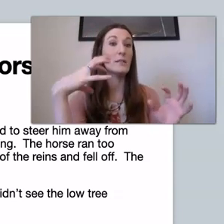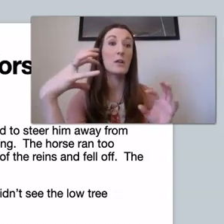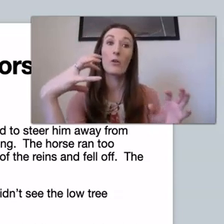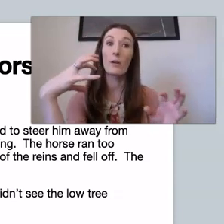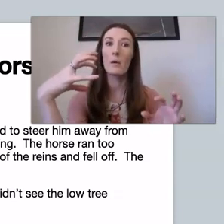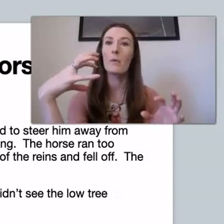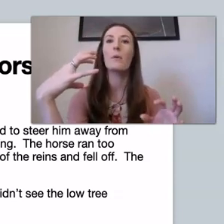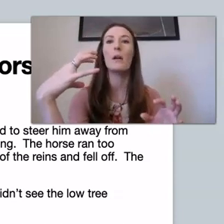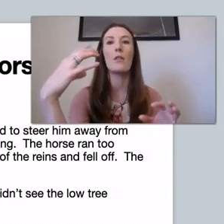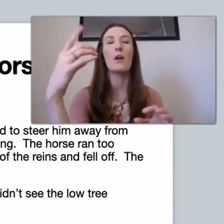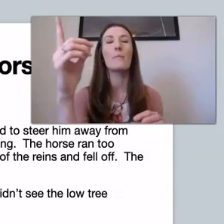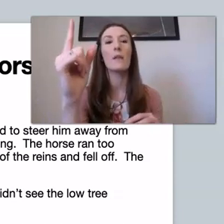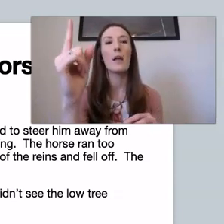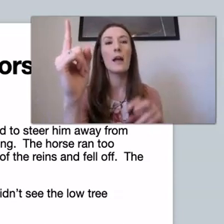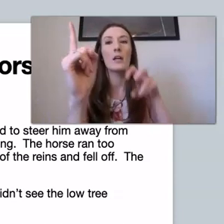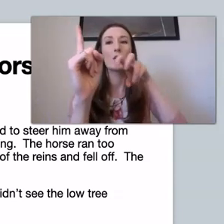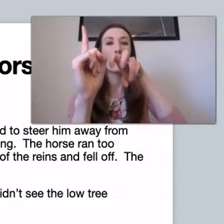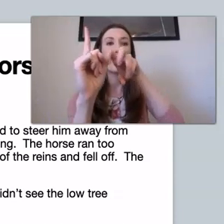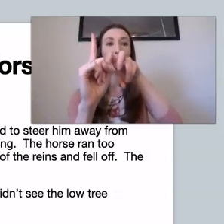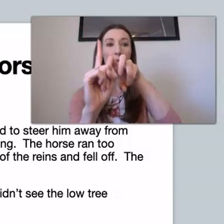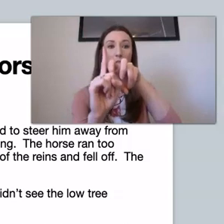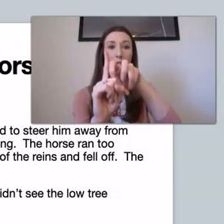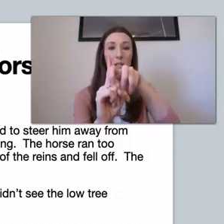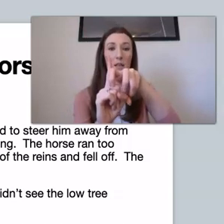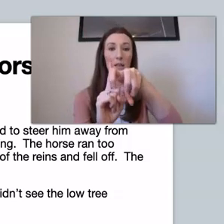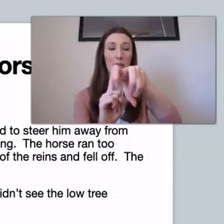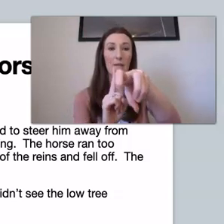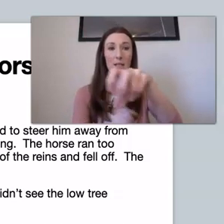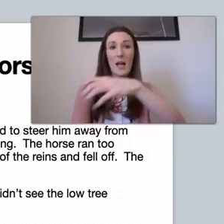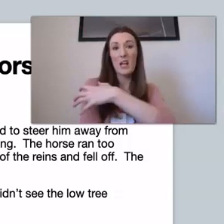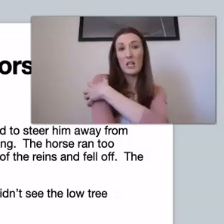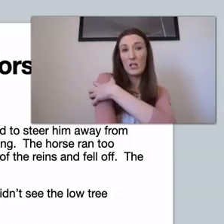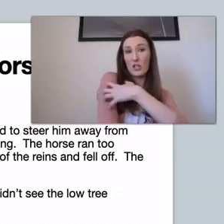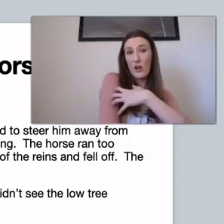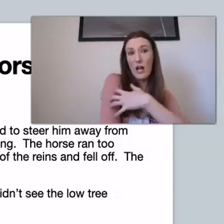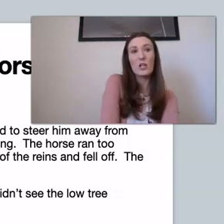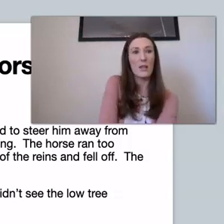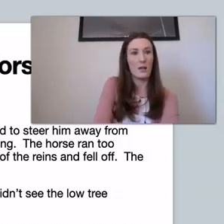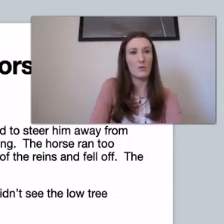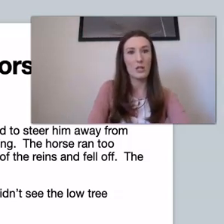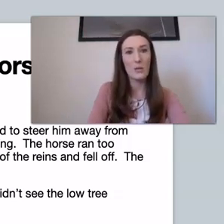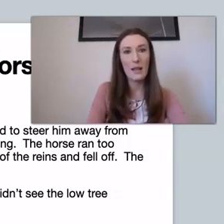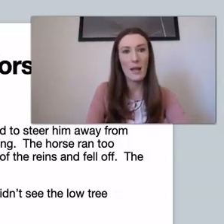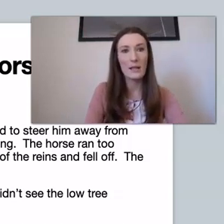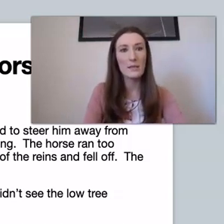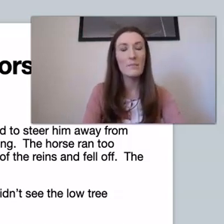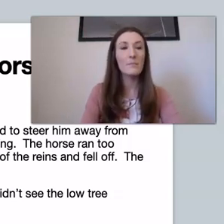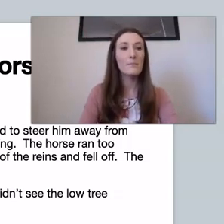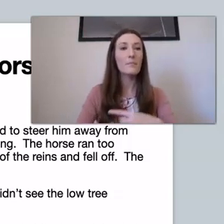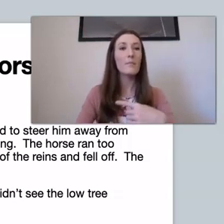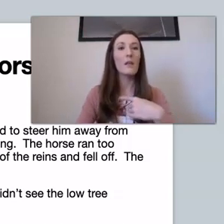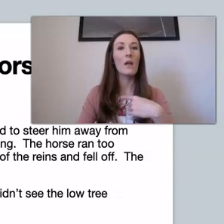sure everything's in agreement with one another, okay? So it scratches the left side, scratch, and then I'm scratching my